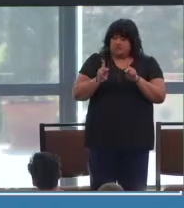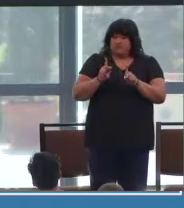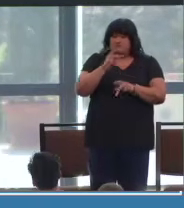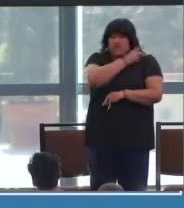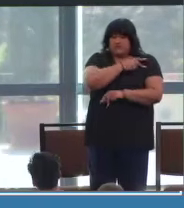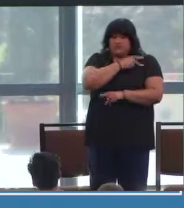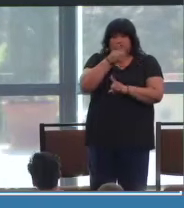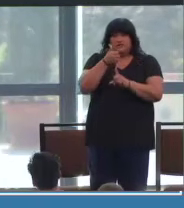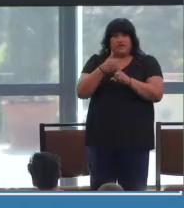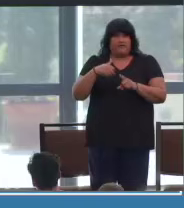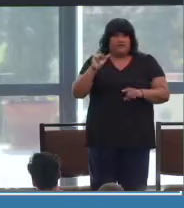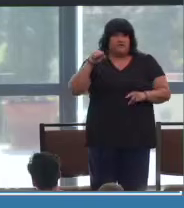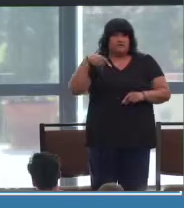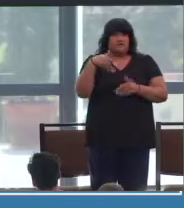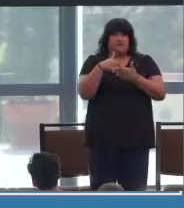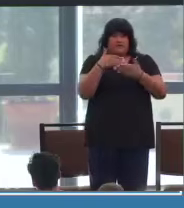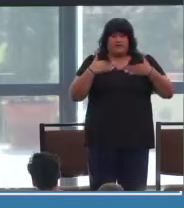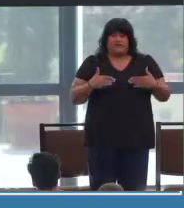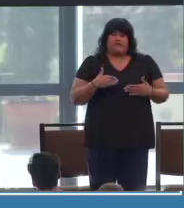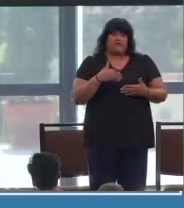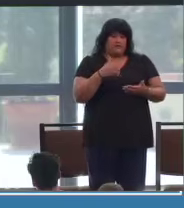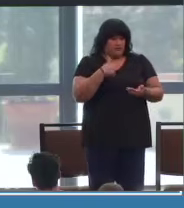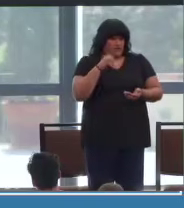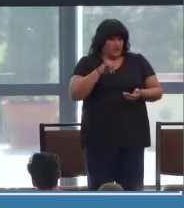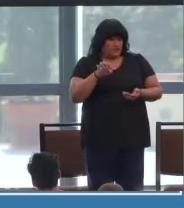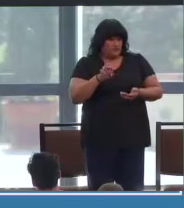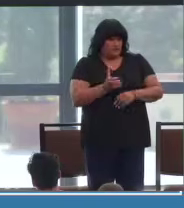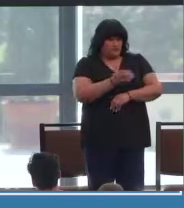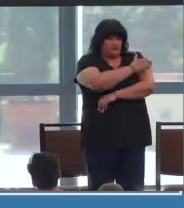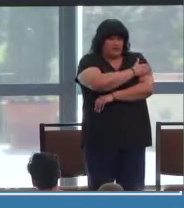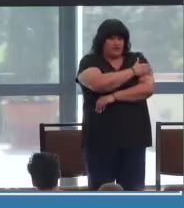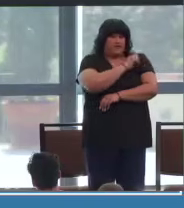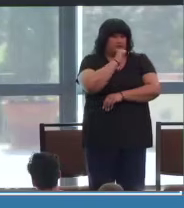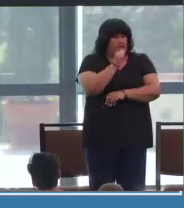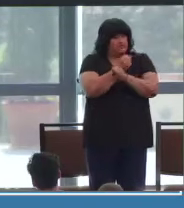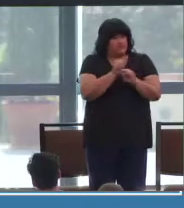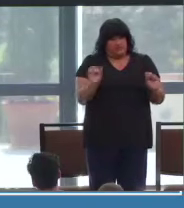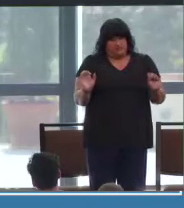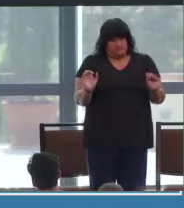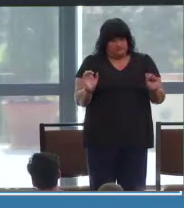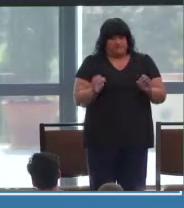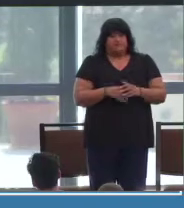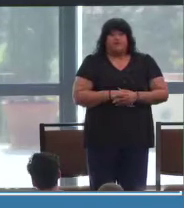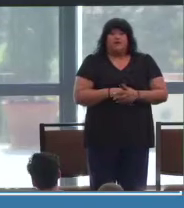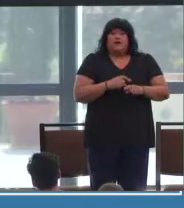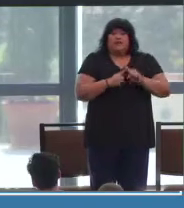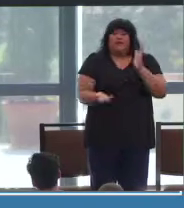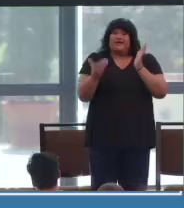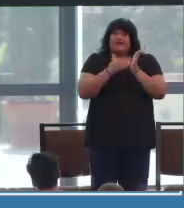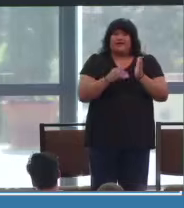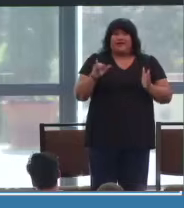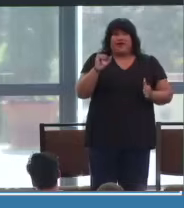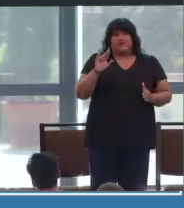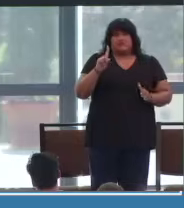So in this circumstance, those estrogen-containing patches are also not considered to be safe. But again, IUDs are